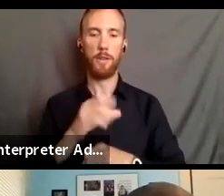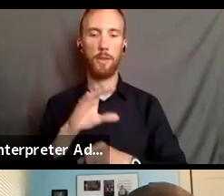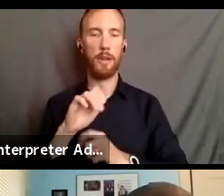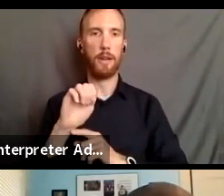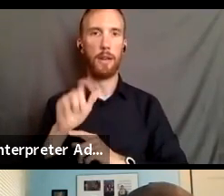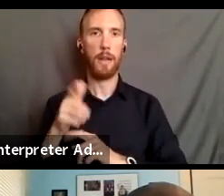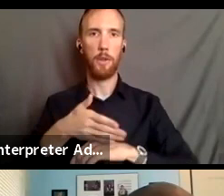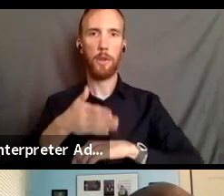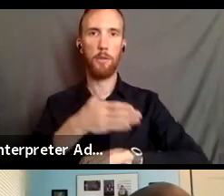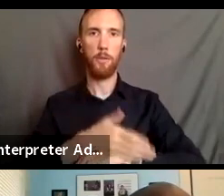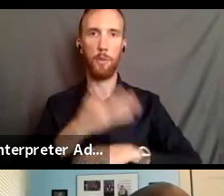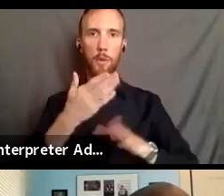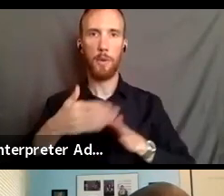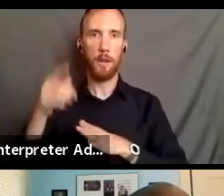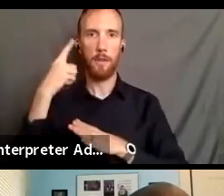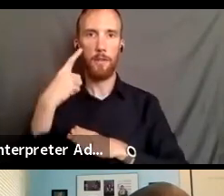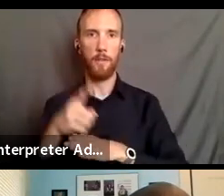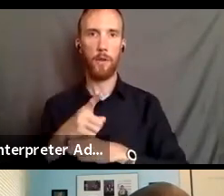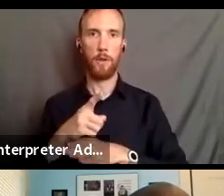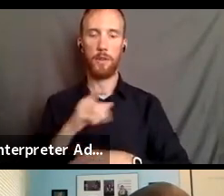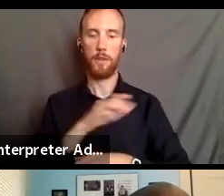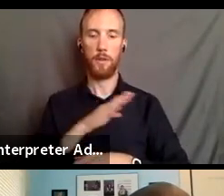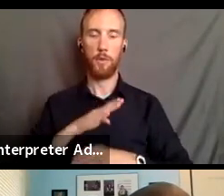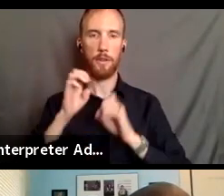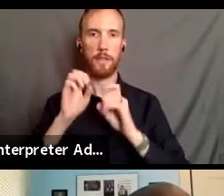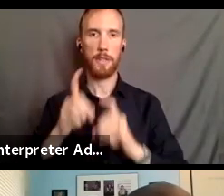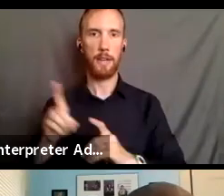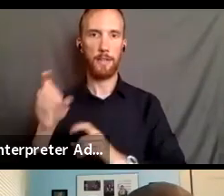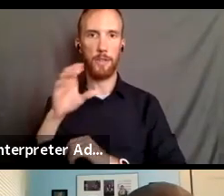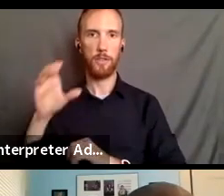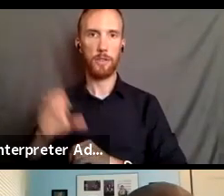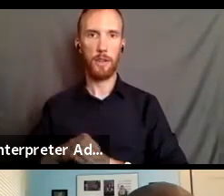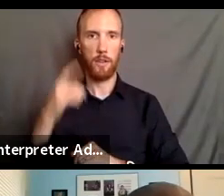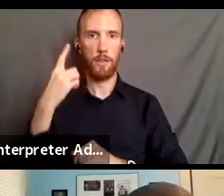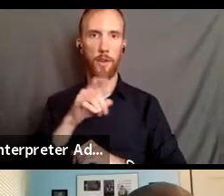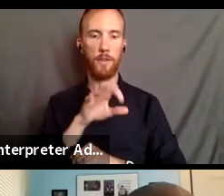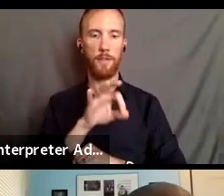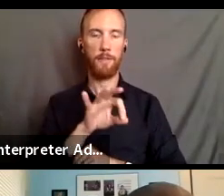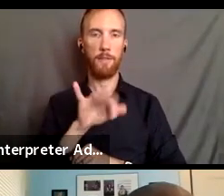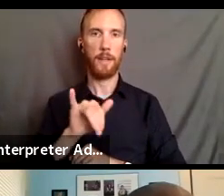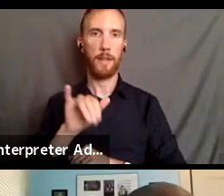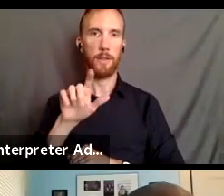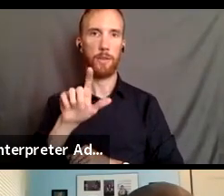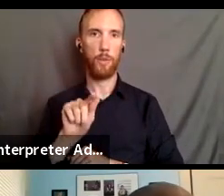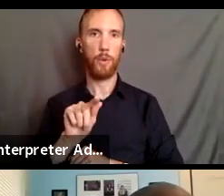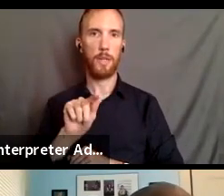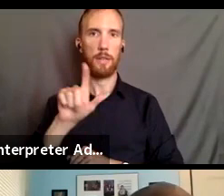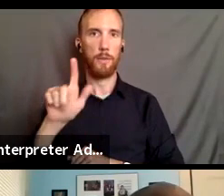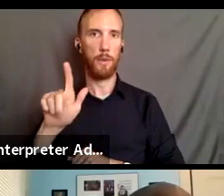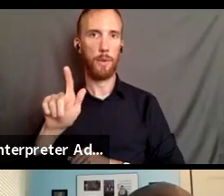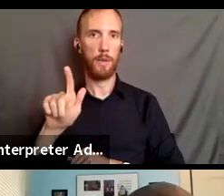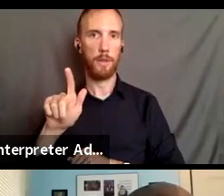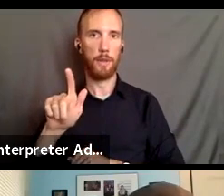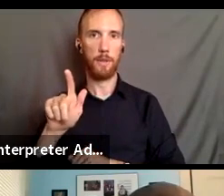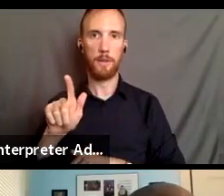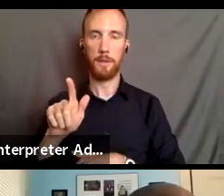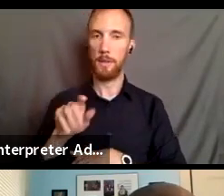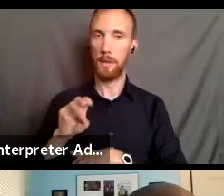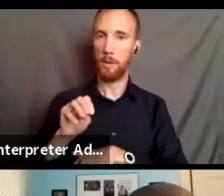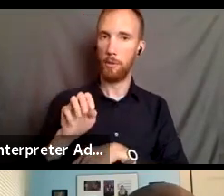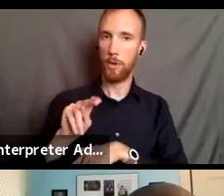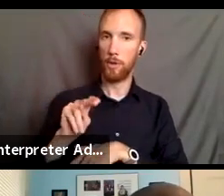of the board of education of the city of chicago for fiscal year 2021. is there a motion it's all